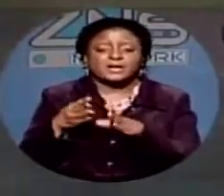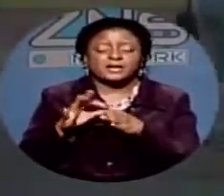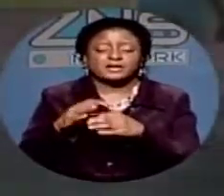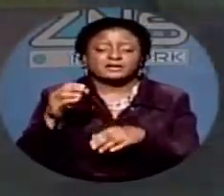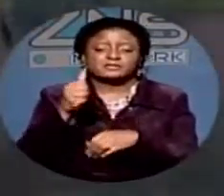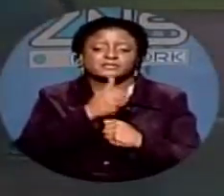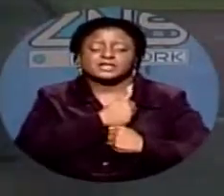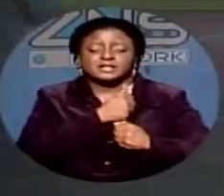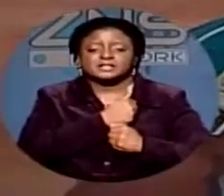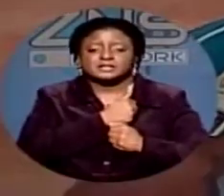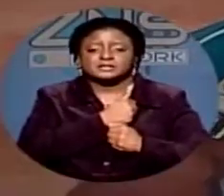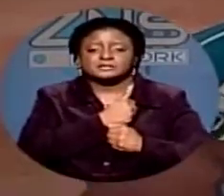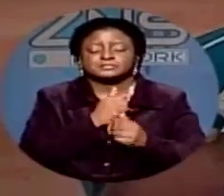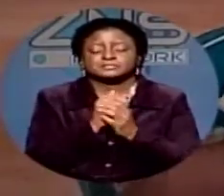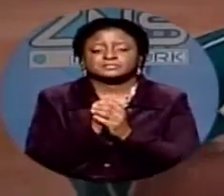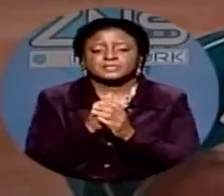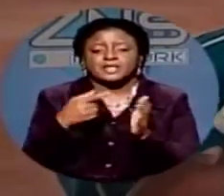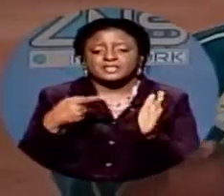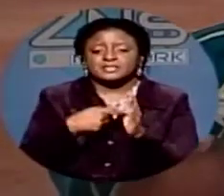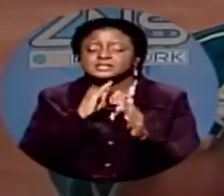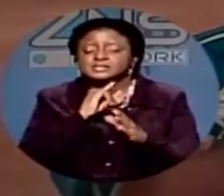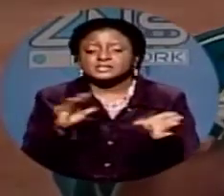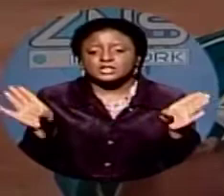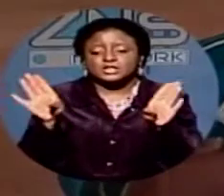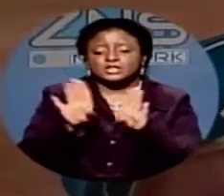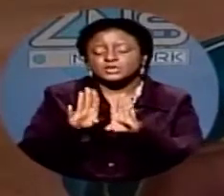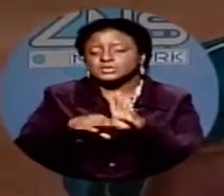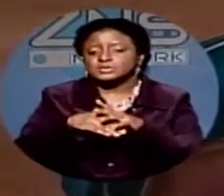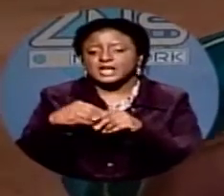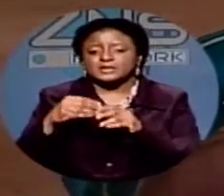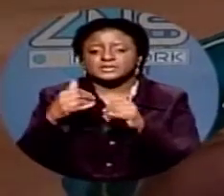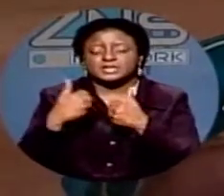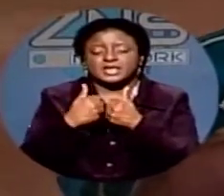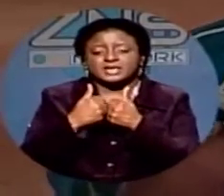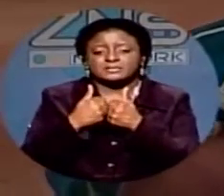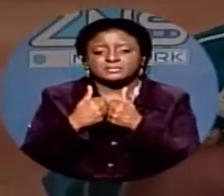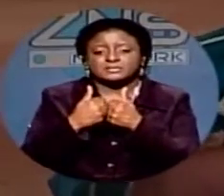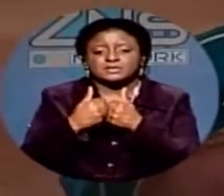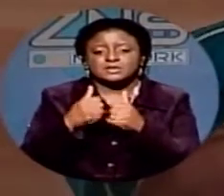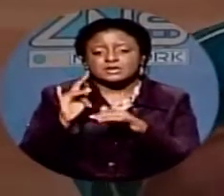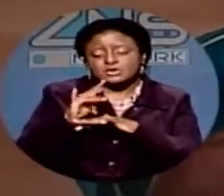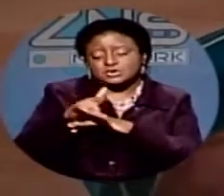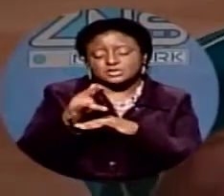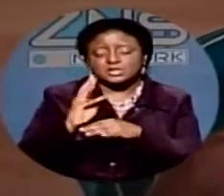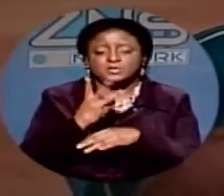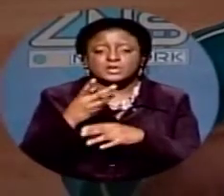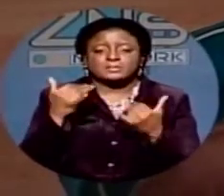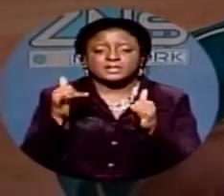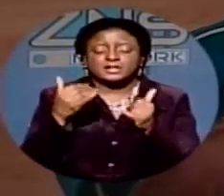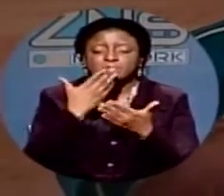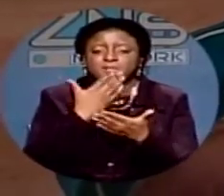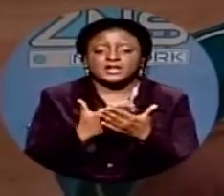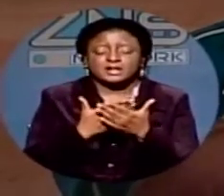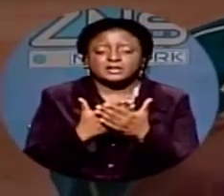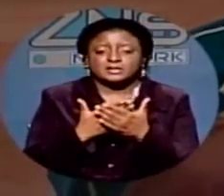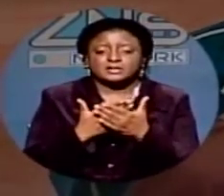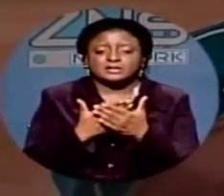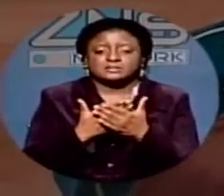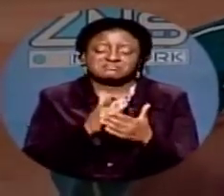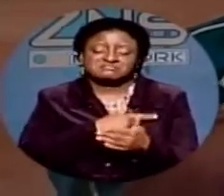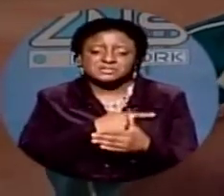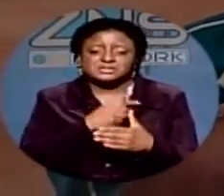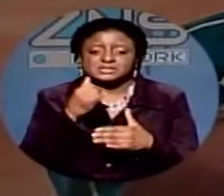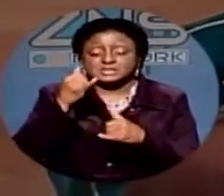effort. This is a closeout game for us. Obviously, early we played very well, but kind of lackadaisical in the latter part of the game.